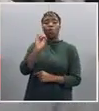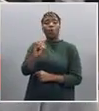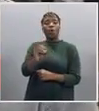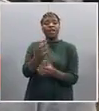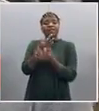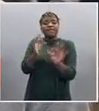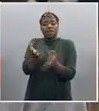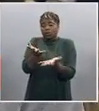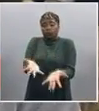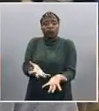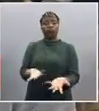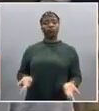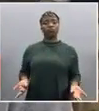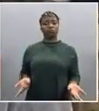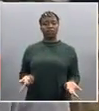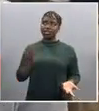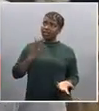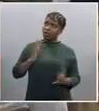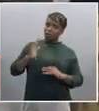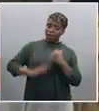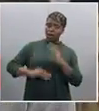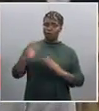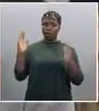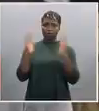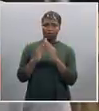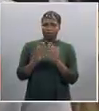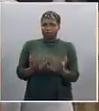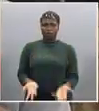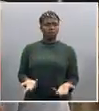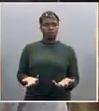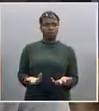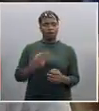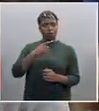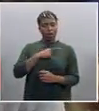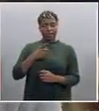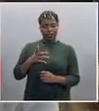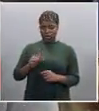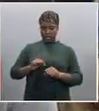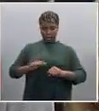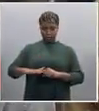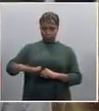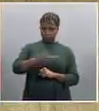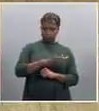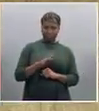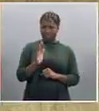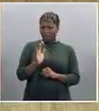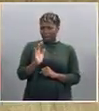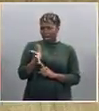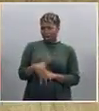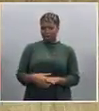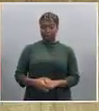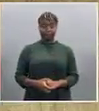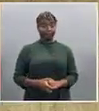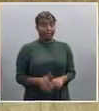here for shelter, right? So what they can do for us is to give a space to stay. That's all that we want.